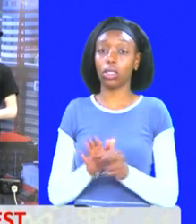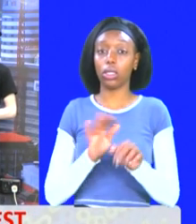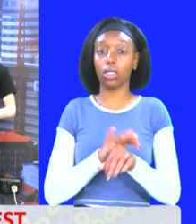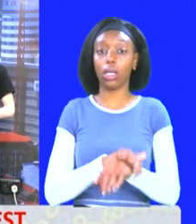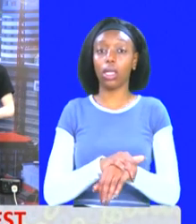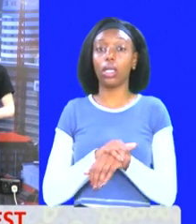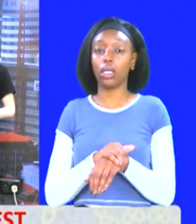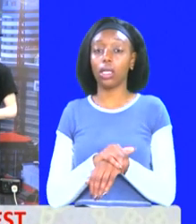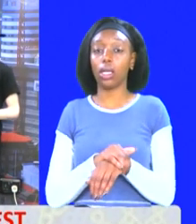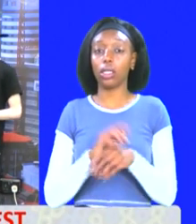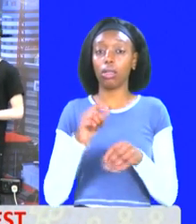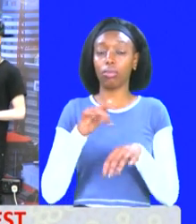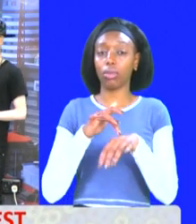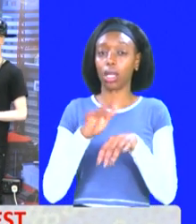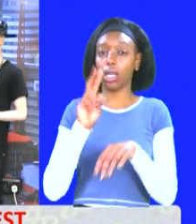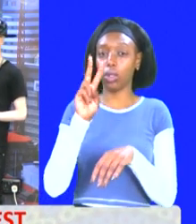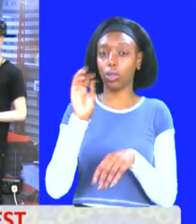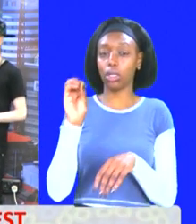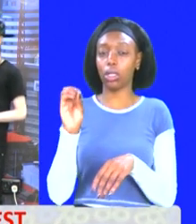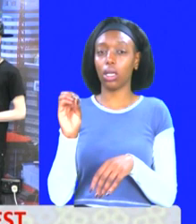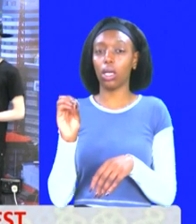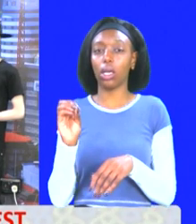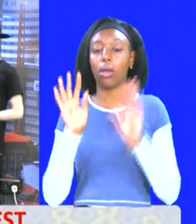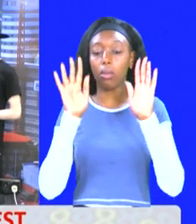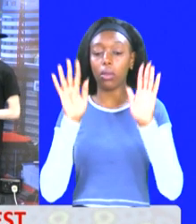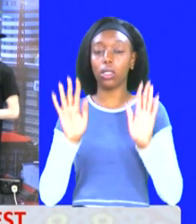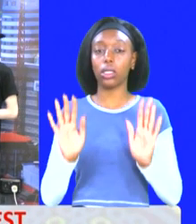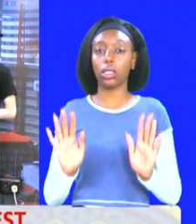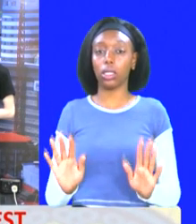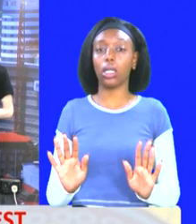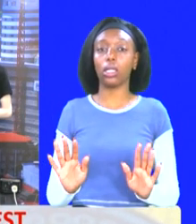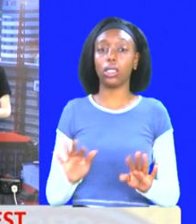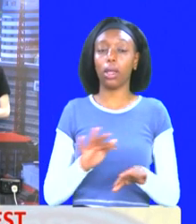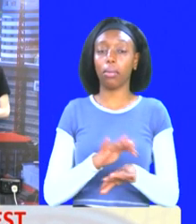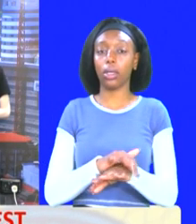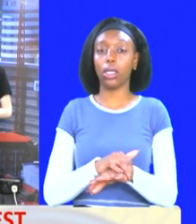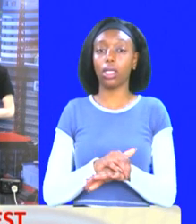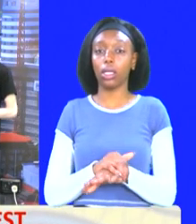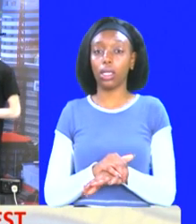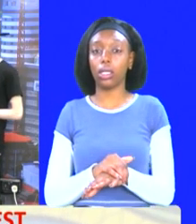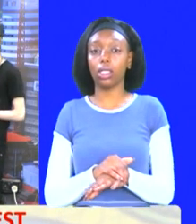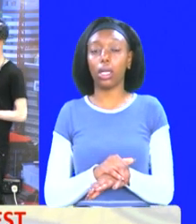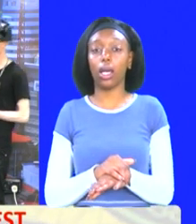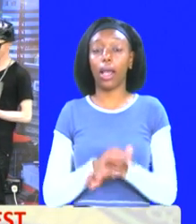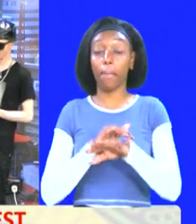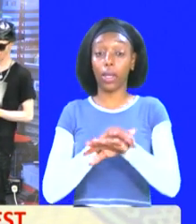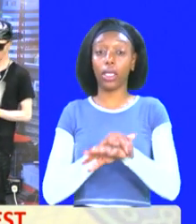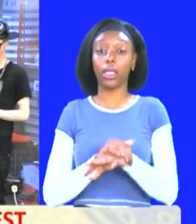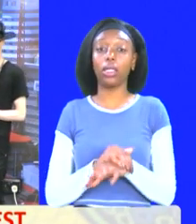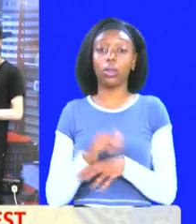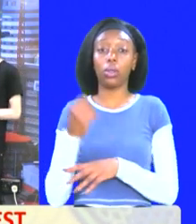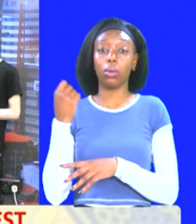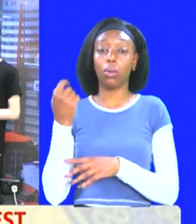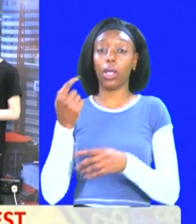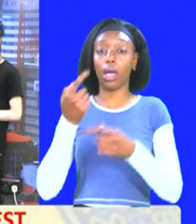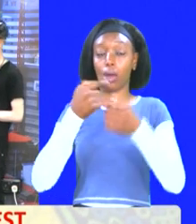early 20s nini, anafaa kuwa a very known reggae star. Na tafadhali, to hope at acha roots zetu. Don't leave, it's ours now, we